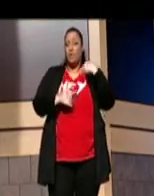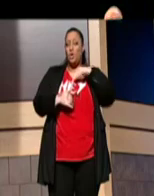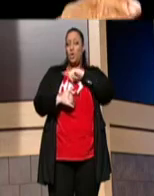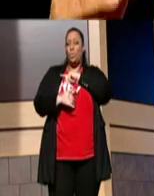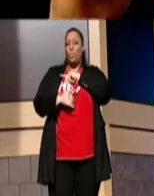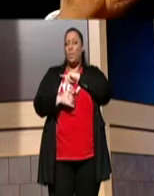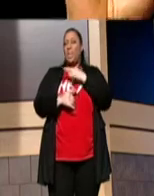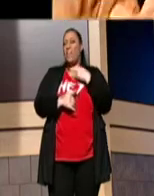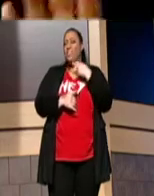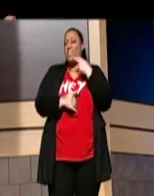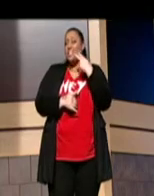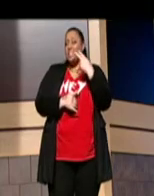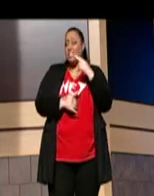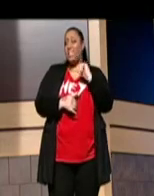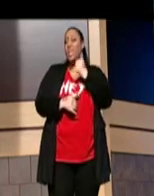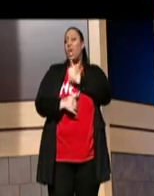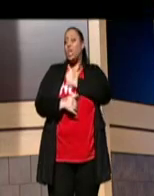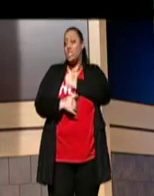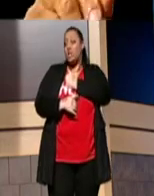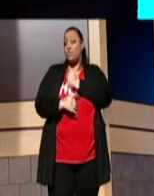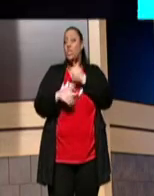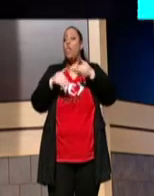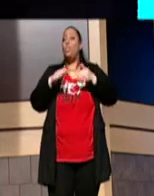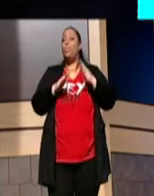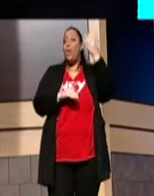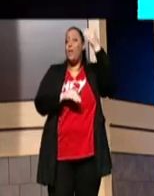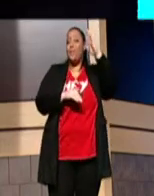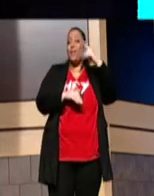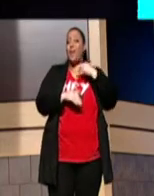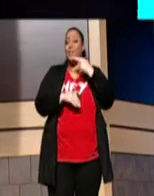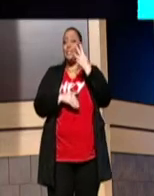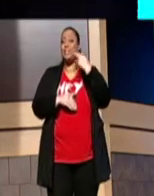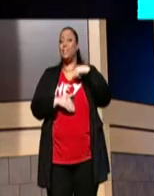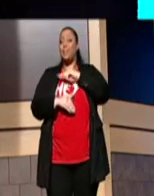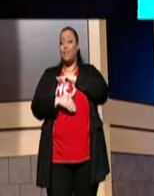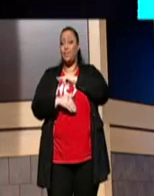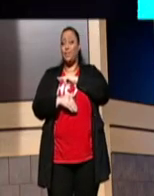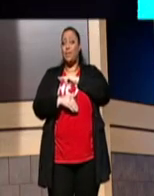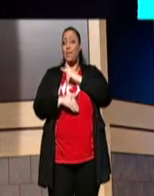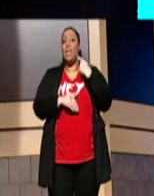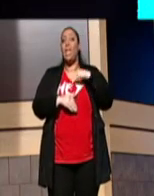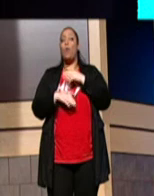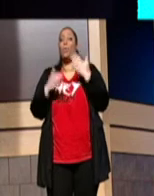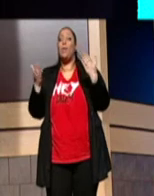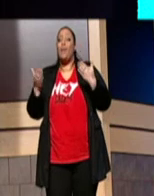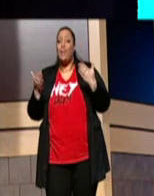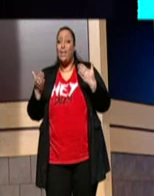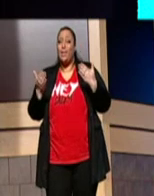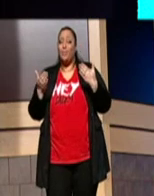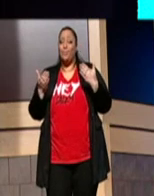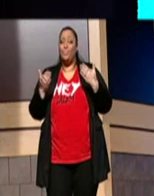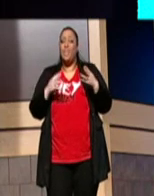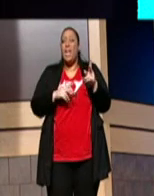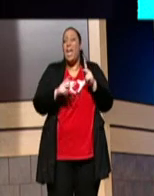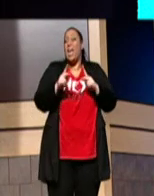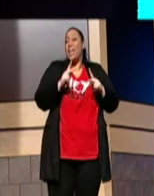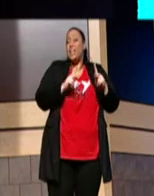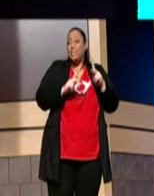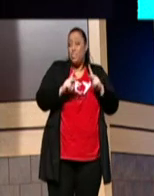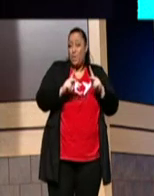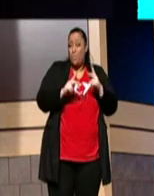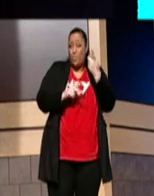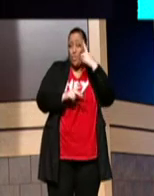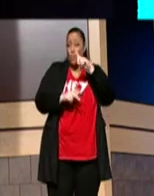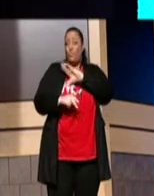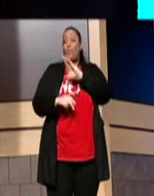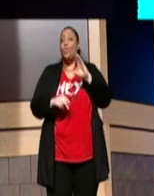first see ourselves the way God sees us. Mm. And we are here as ambassadors for Christ.